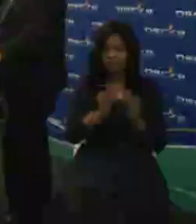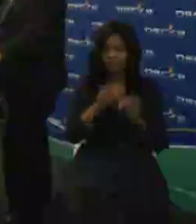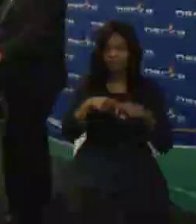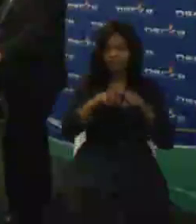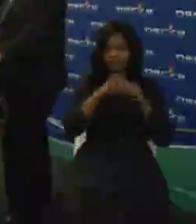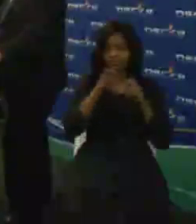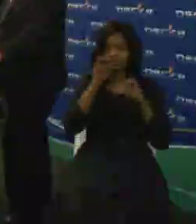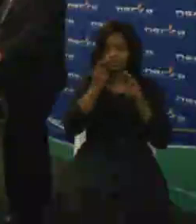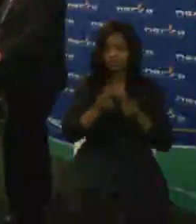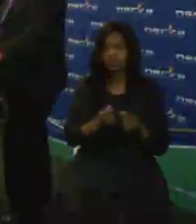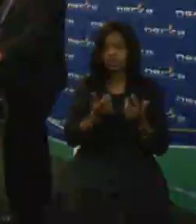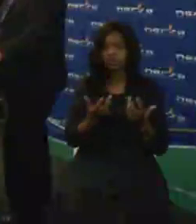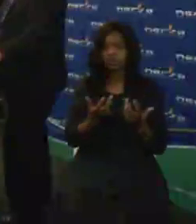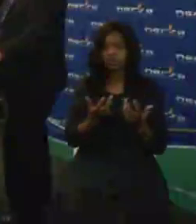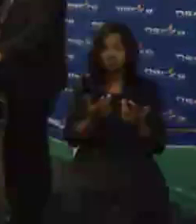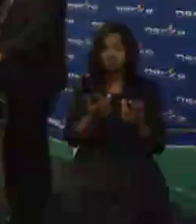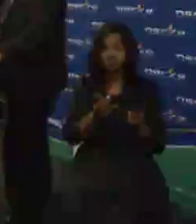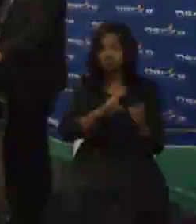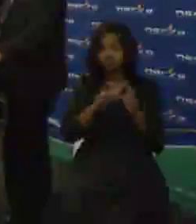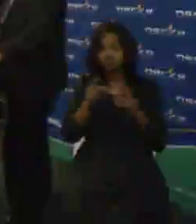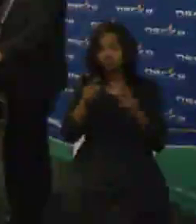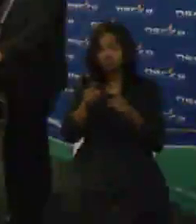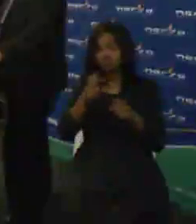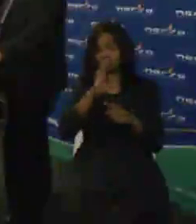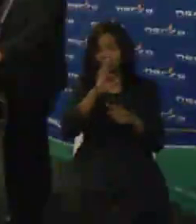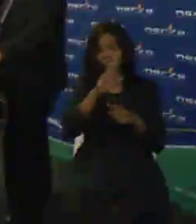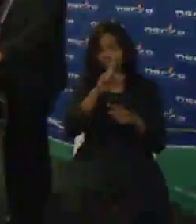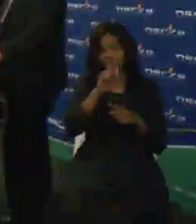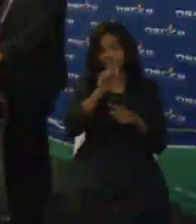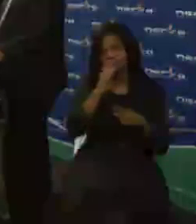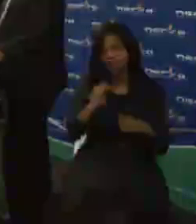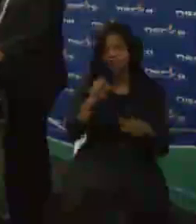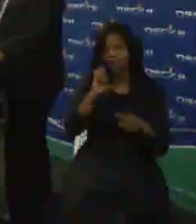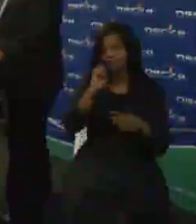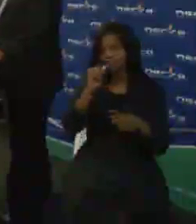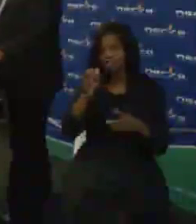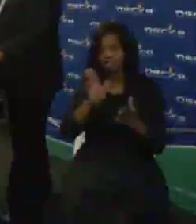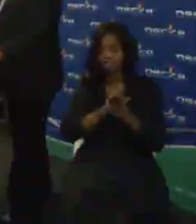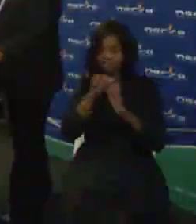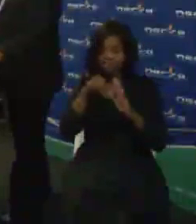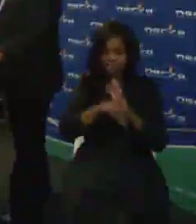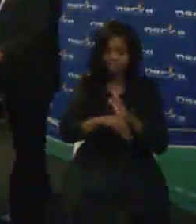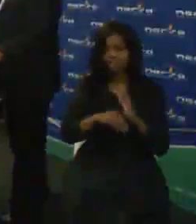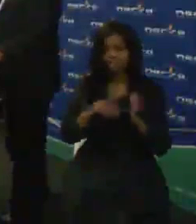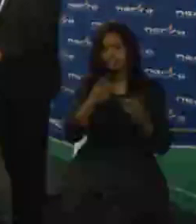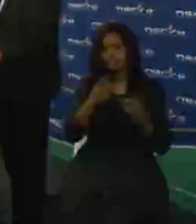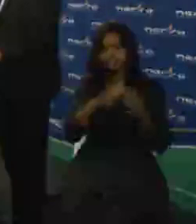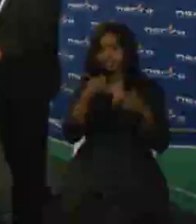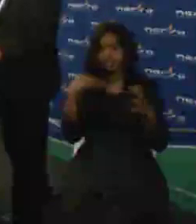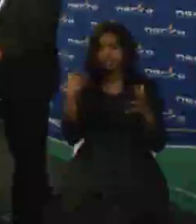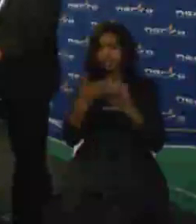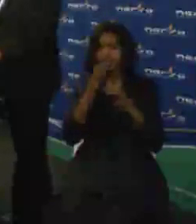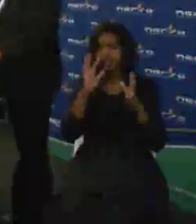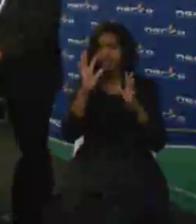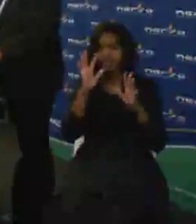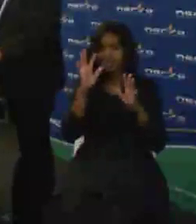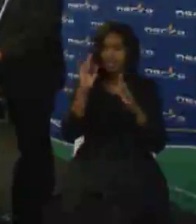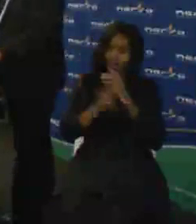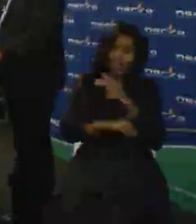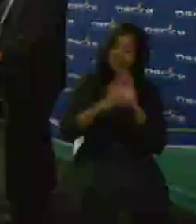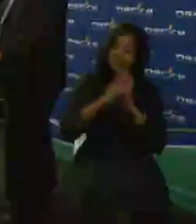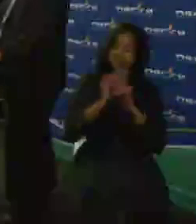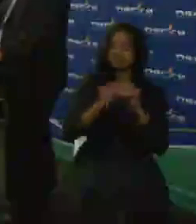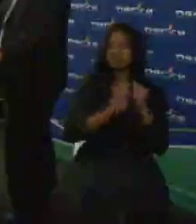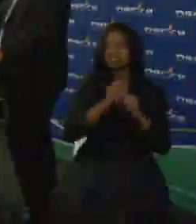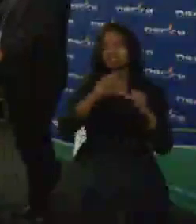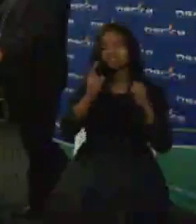costs react to the flat sales and declining sales over the last 10 years? At the end of the